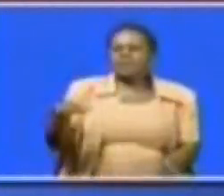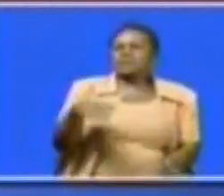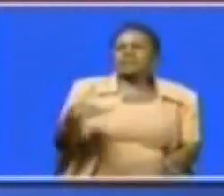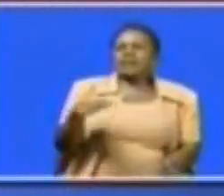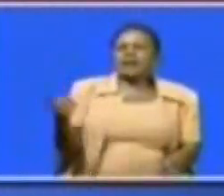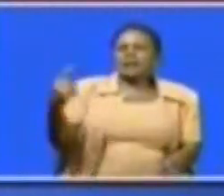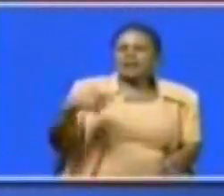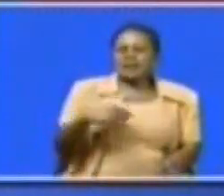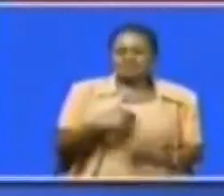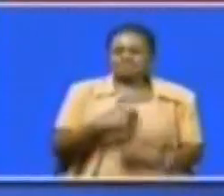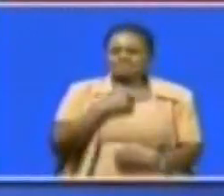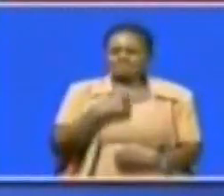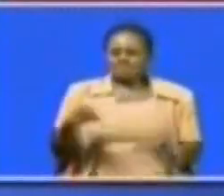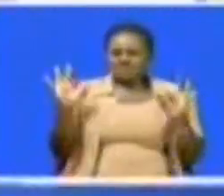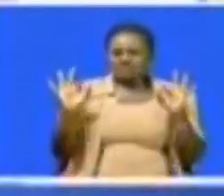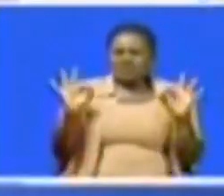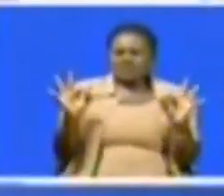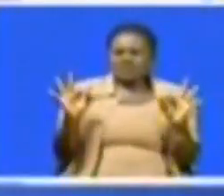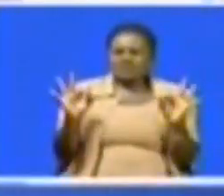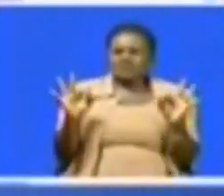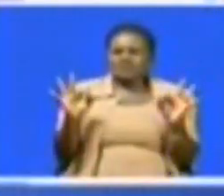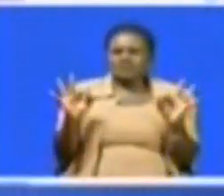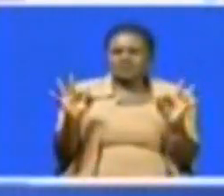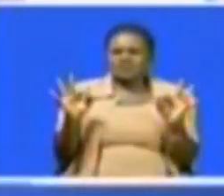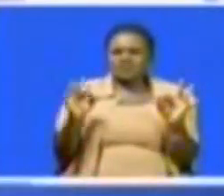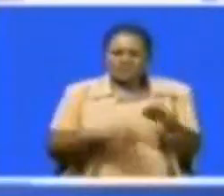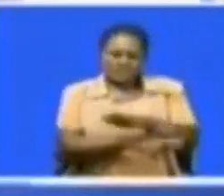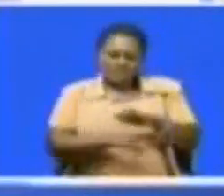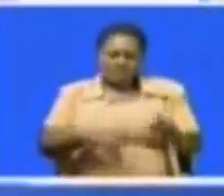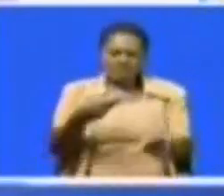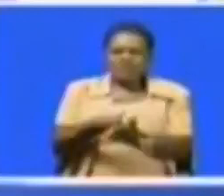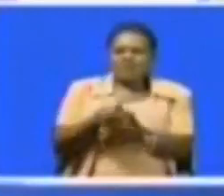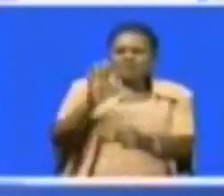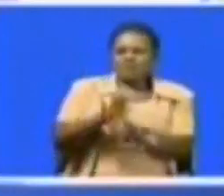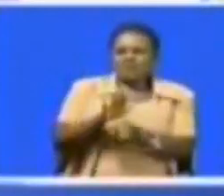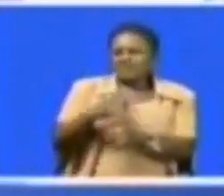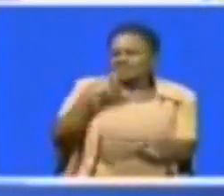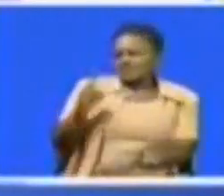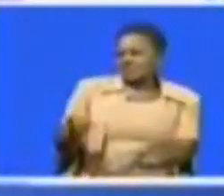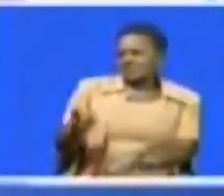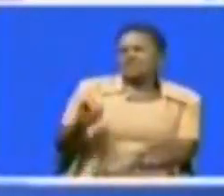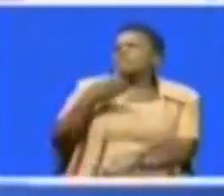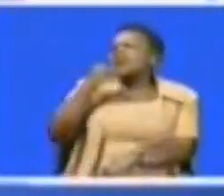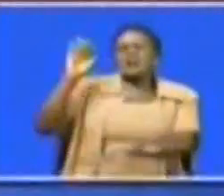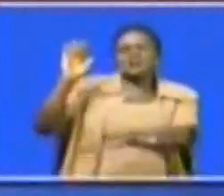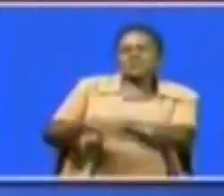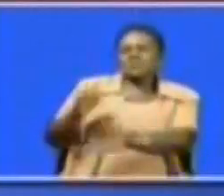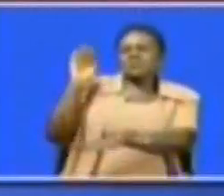he comes in a suit and he loots billions and we say this guy is a good